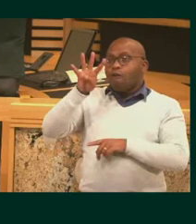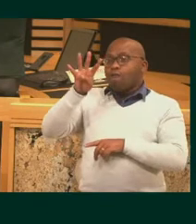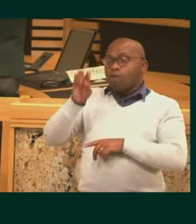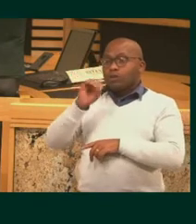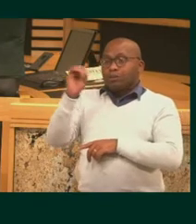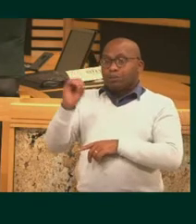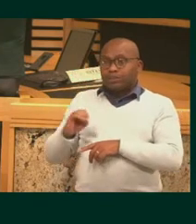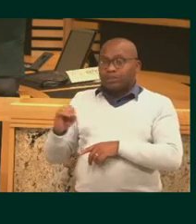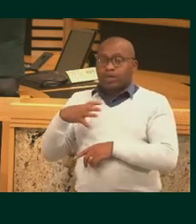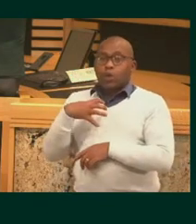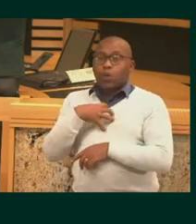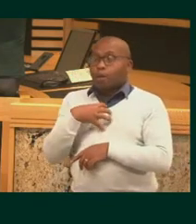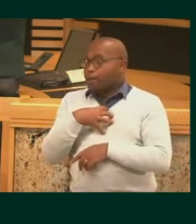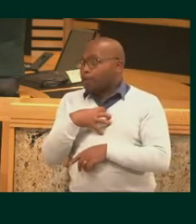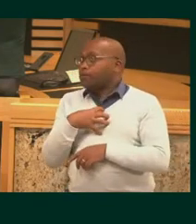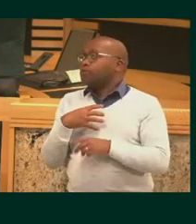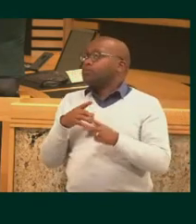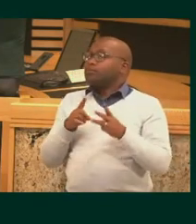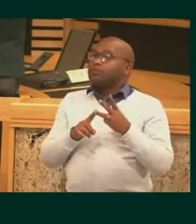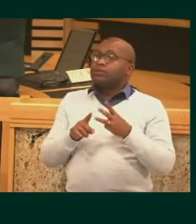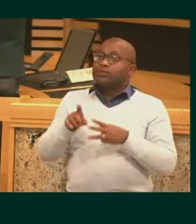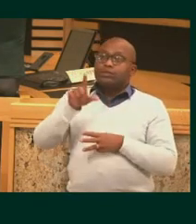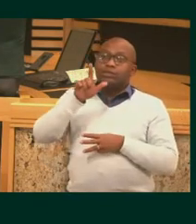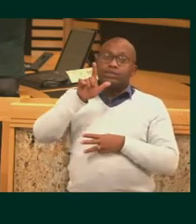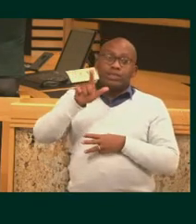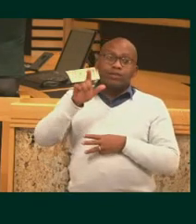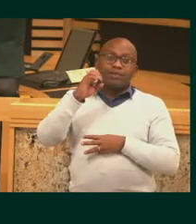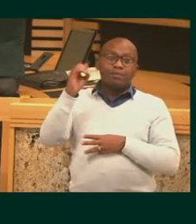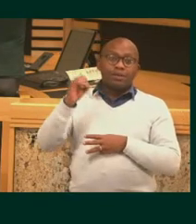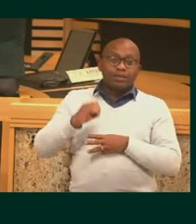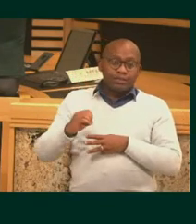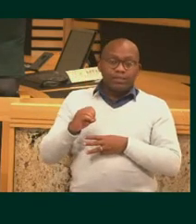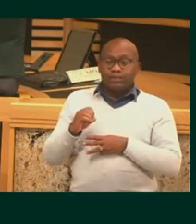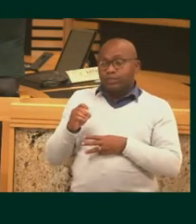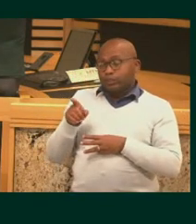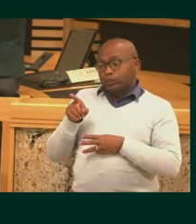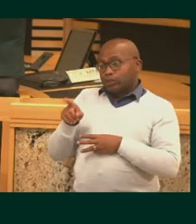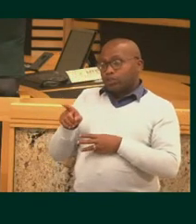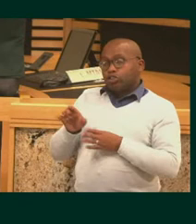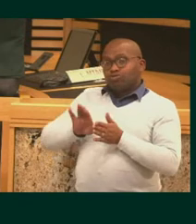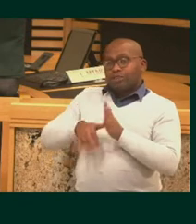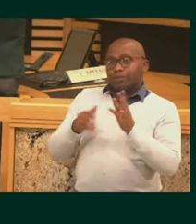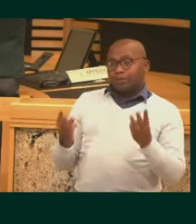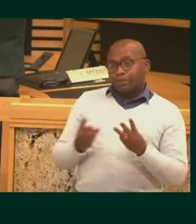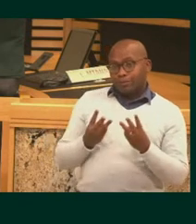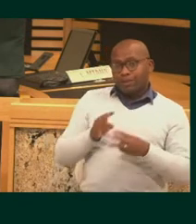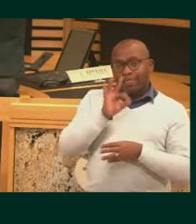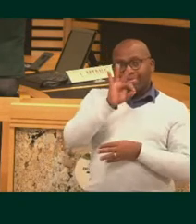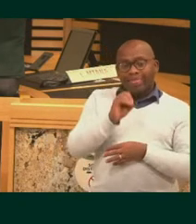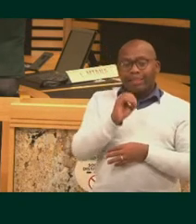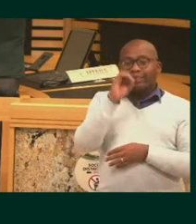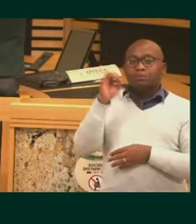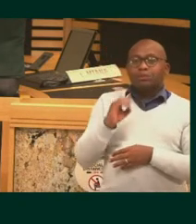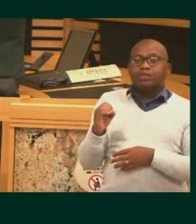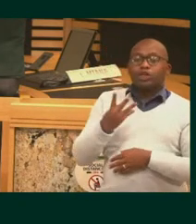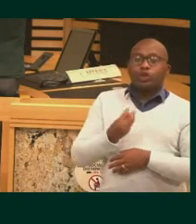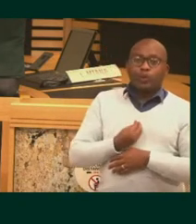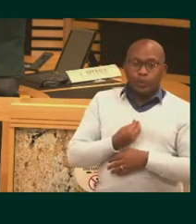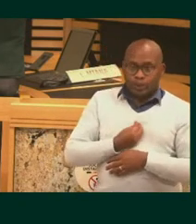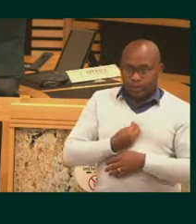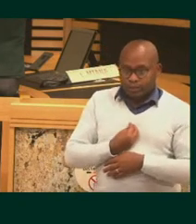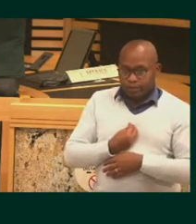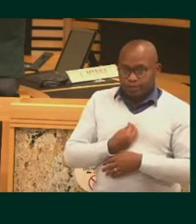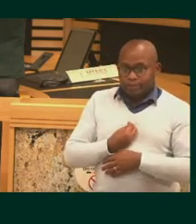suppliers 7% for suppliers owned by persons with disabilities and 30% for youth owned suppliers these